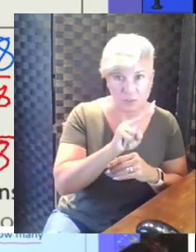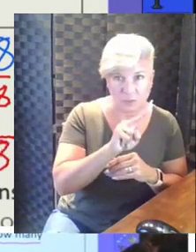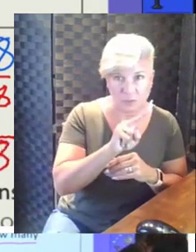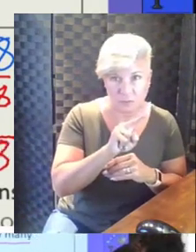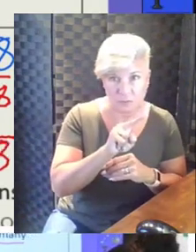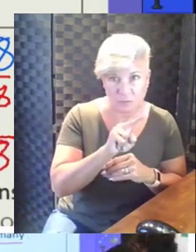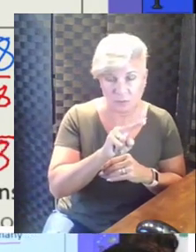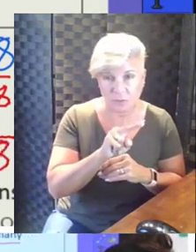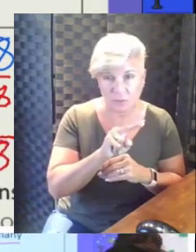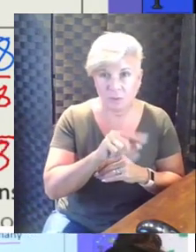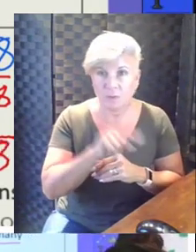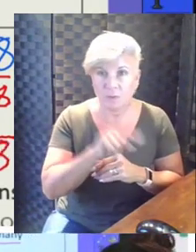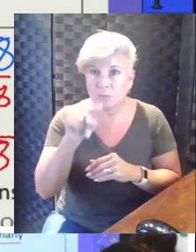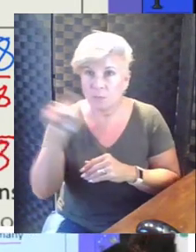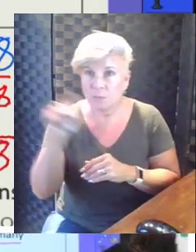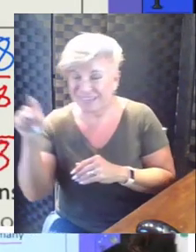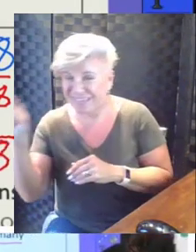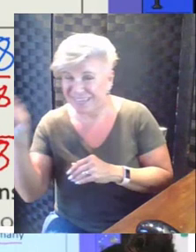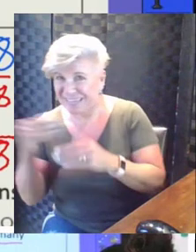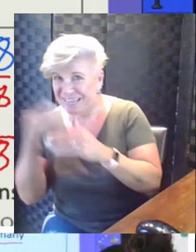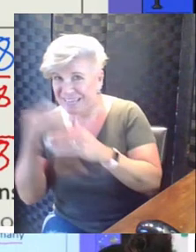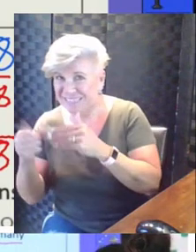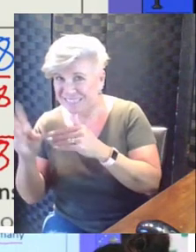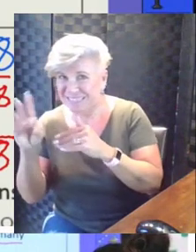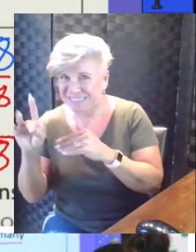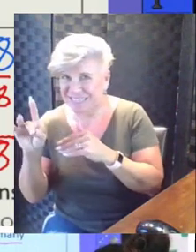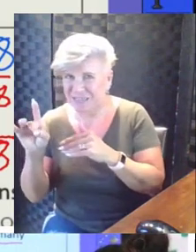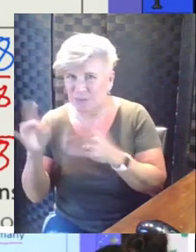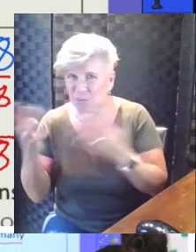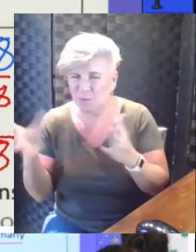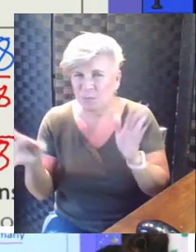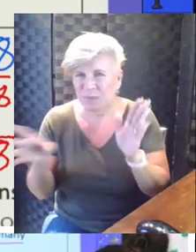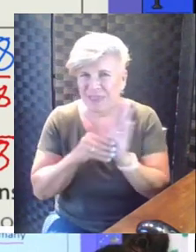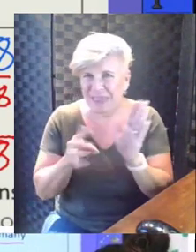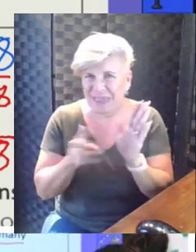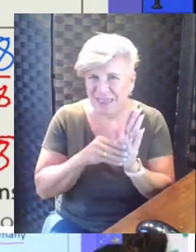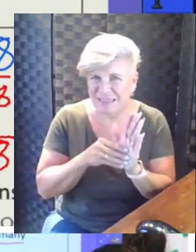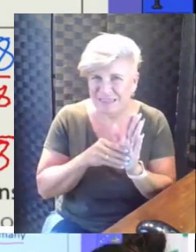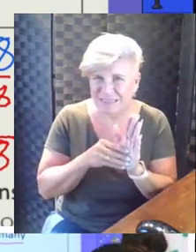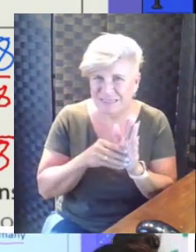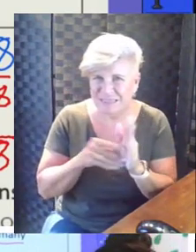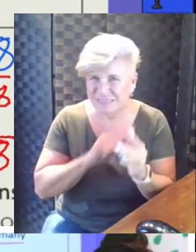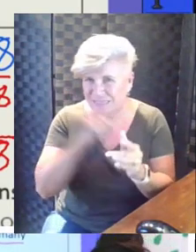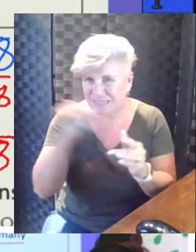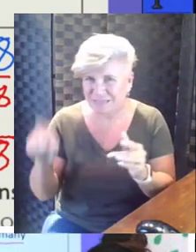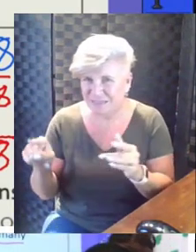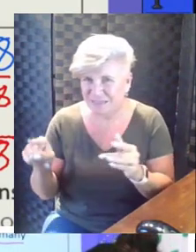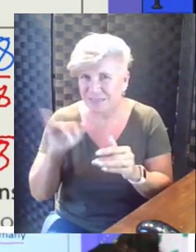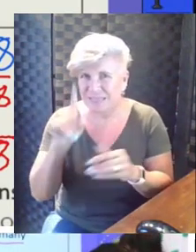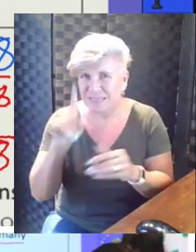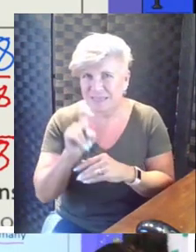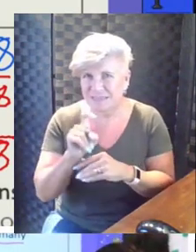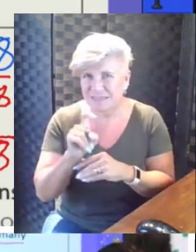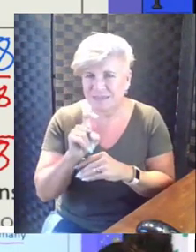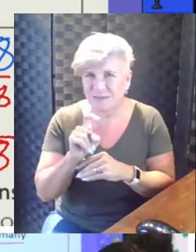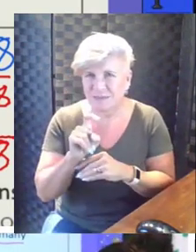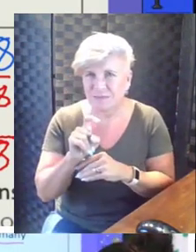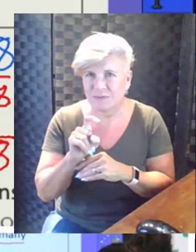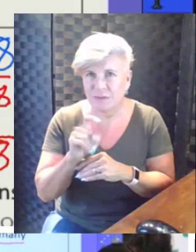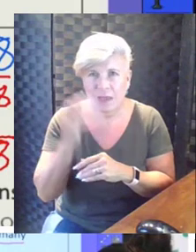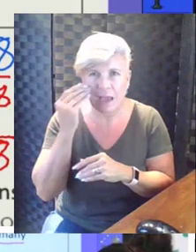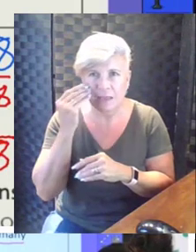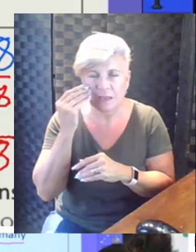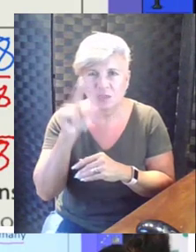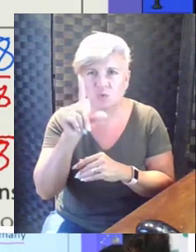32. We ended at 68. What did we have to add to get there? That's x. Well,